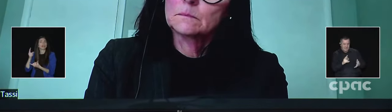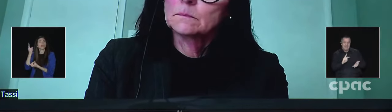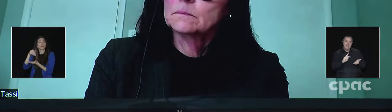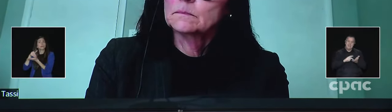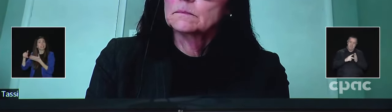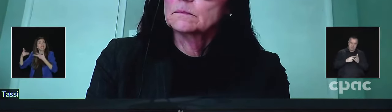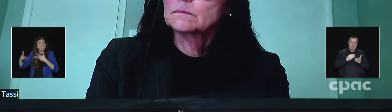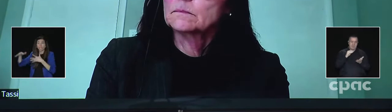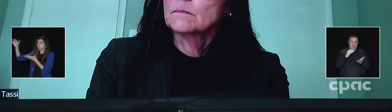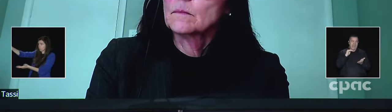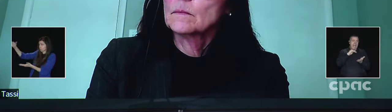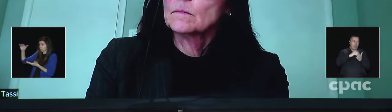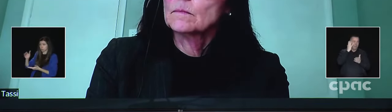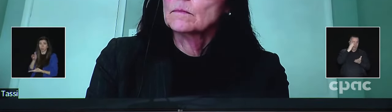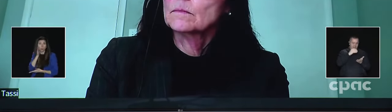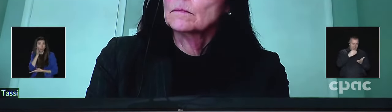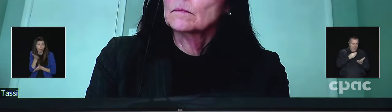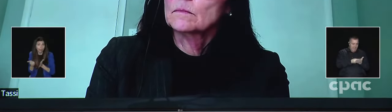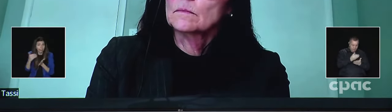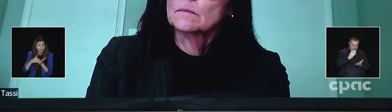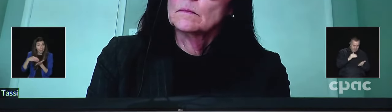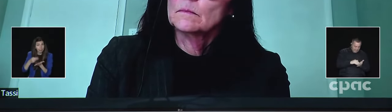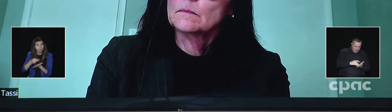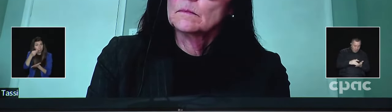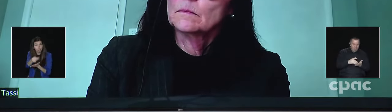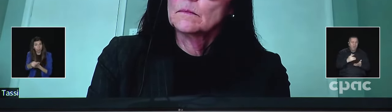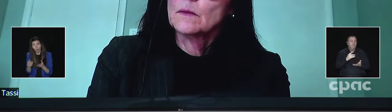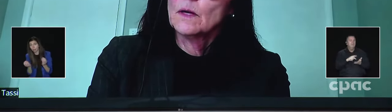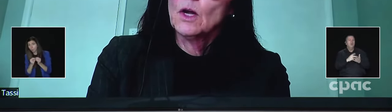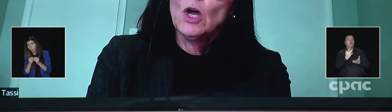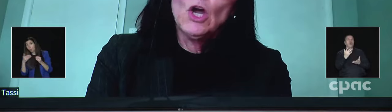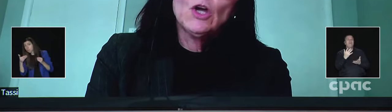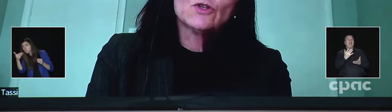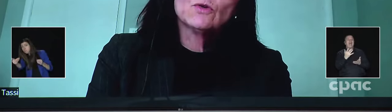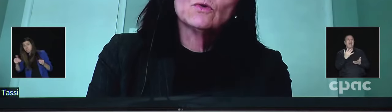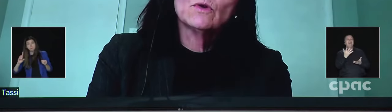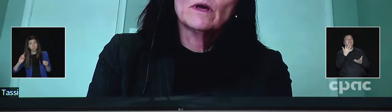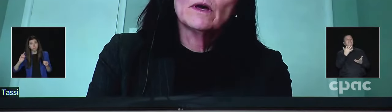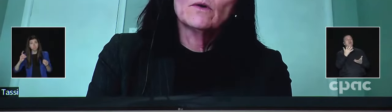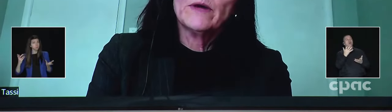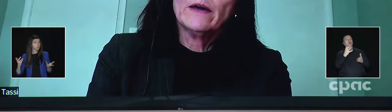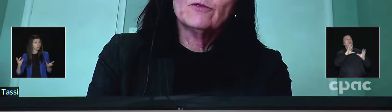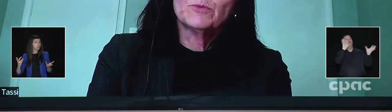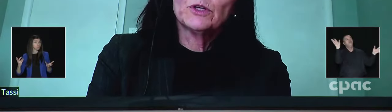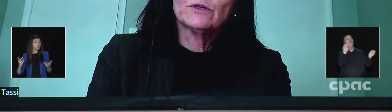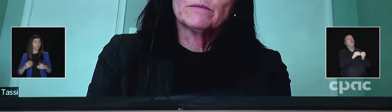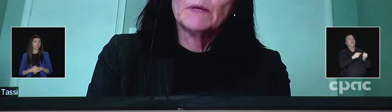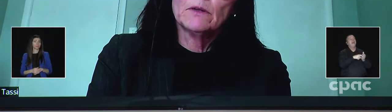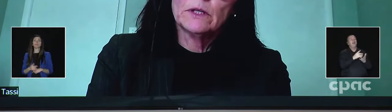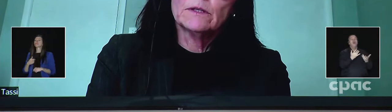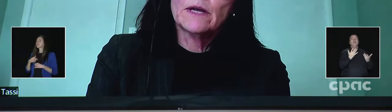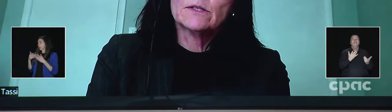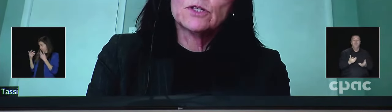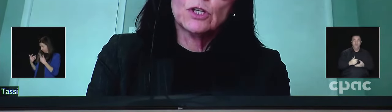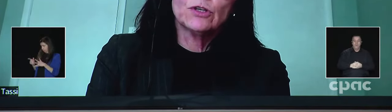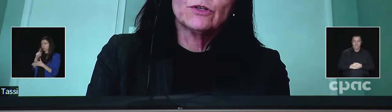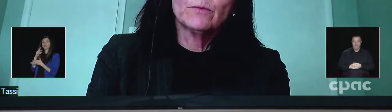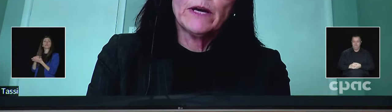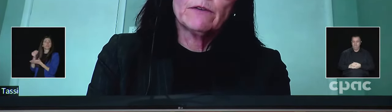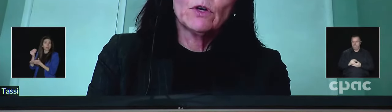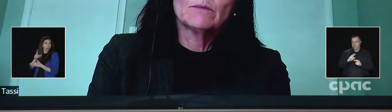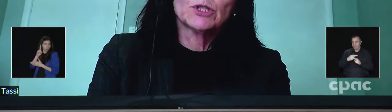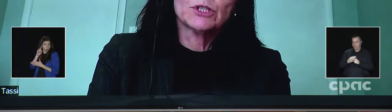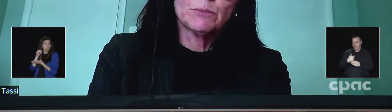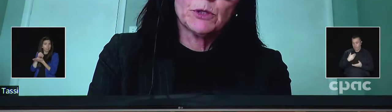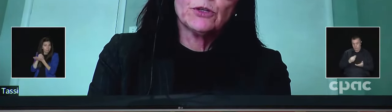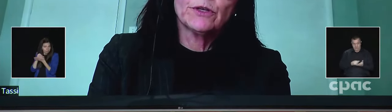you can shed on how much you hope to procure in future? So we have procured 1 million. That's secured, and we